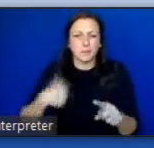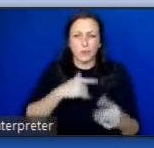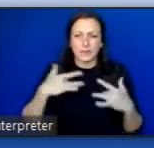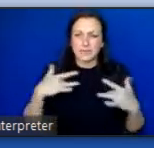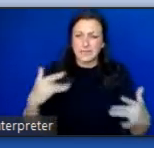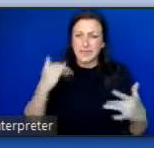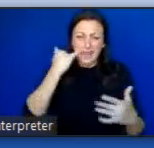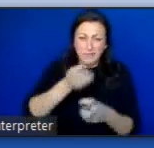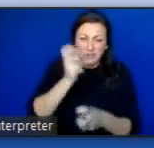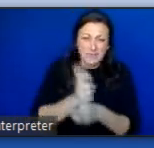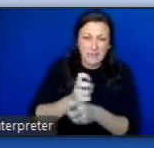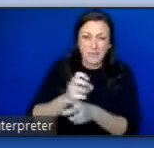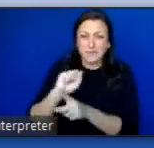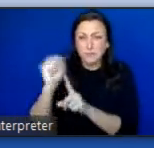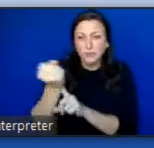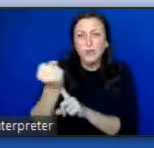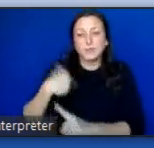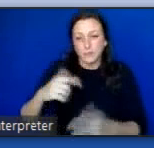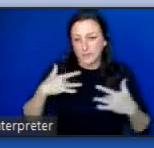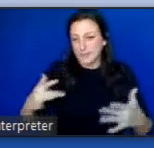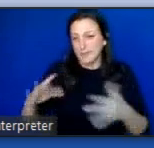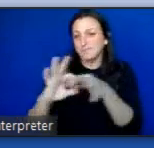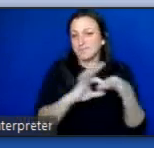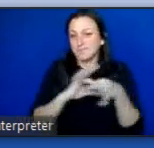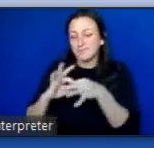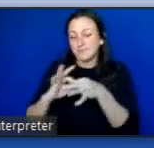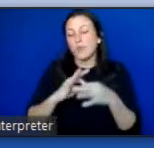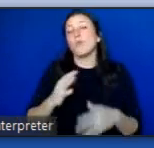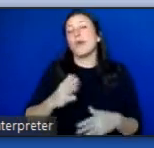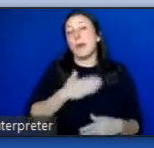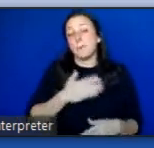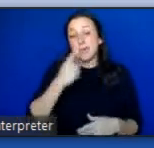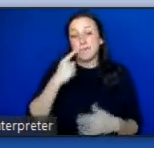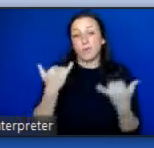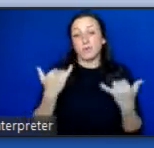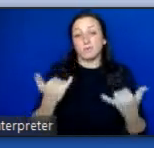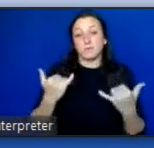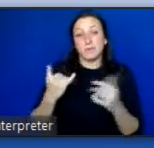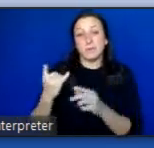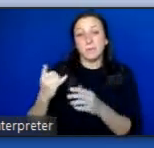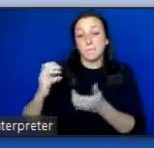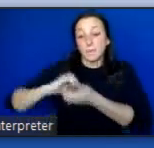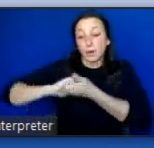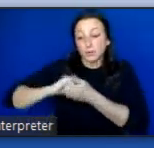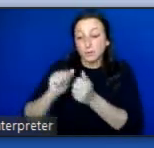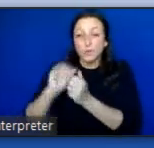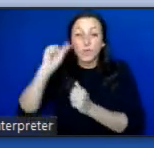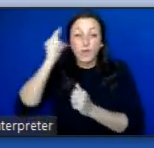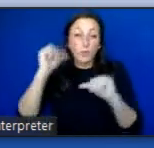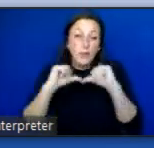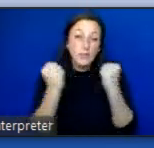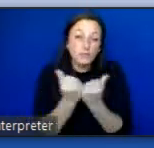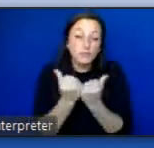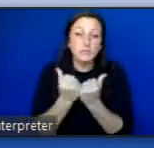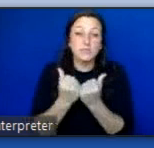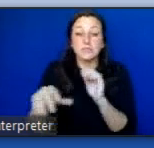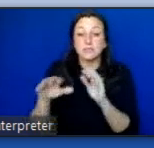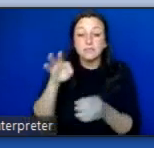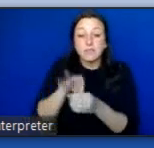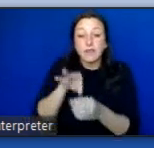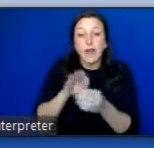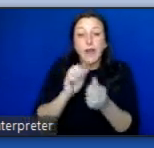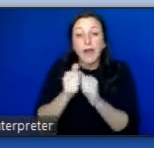tough times. Thanks to our existing partnerships with government agencies, elected officials, hospitals